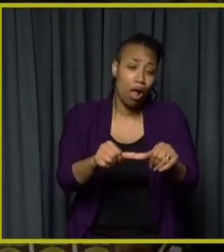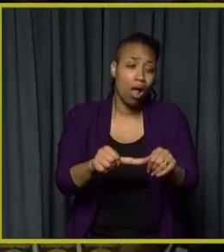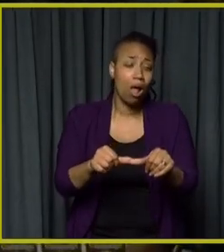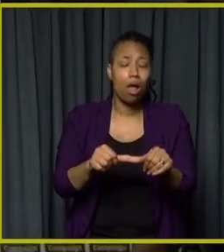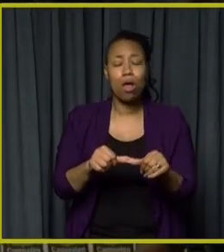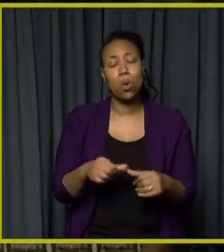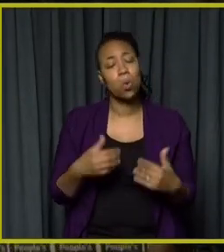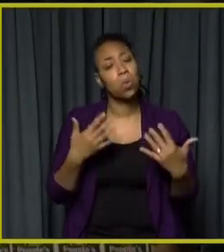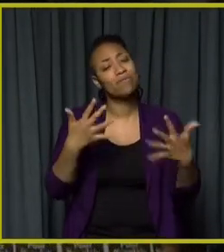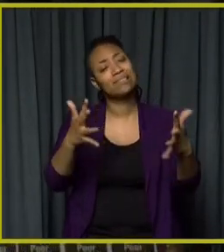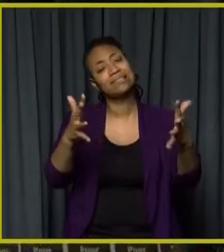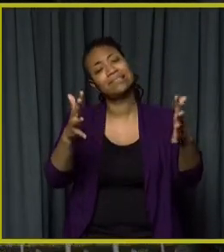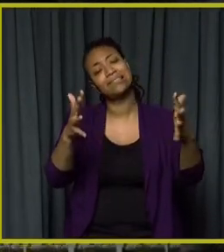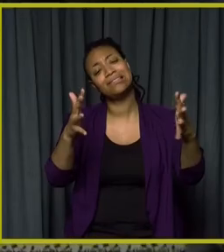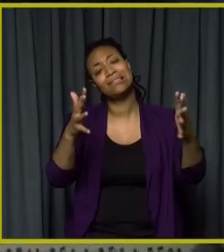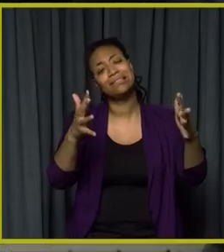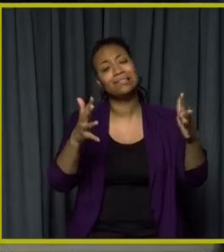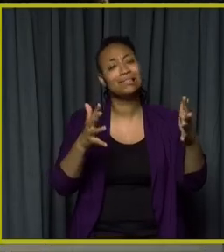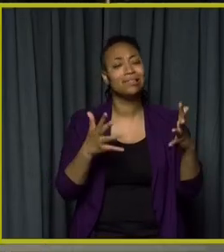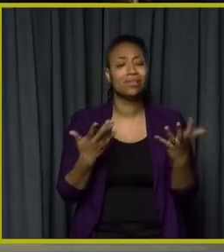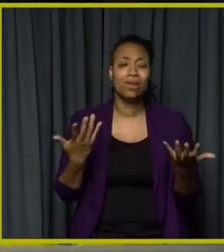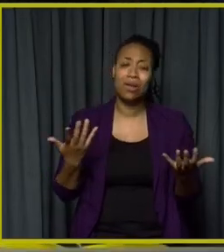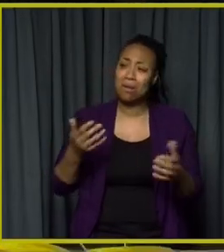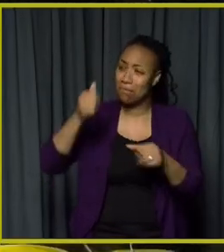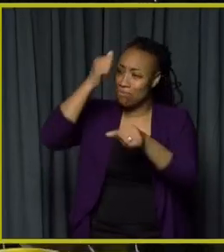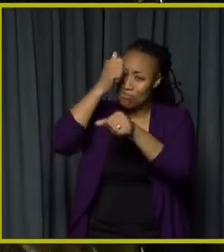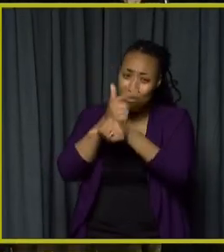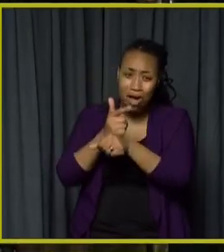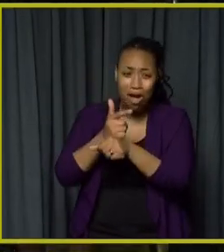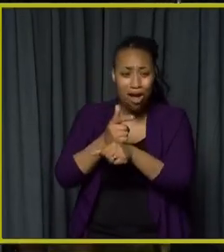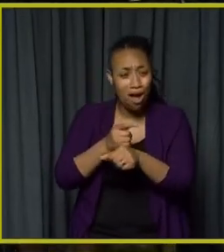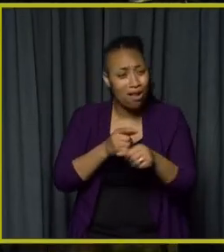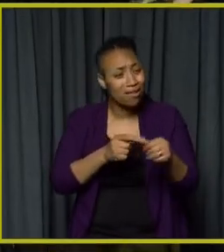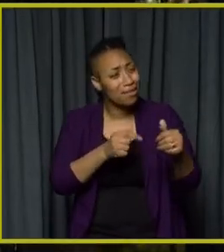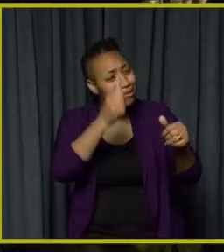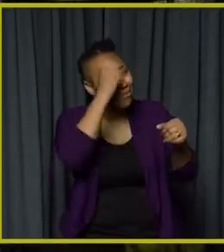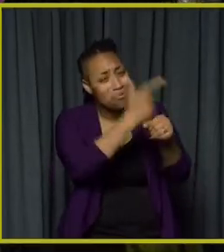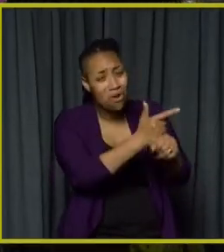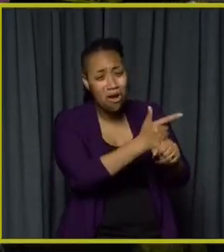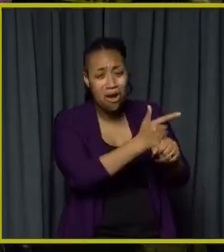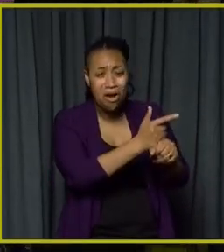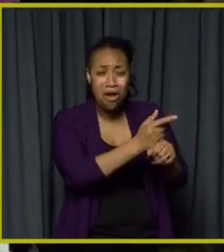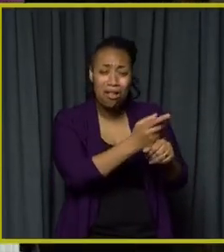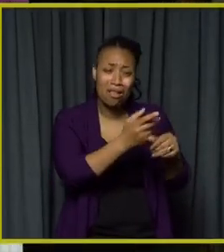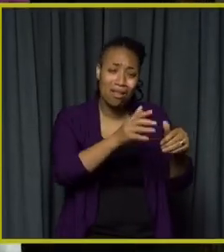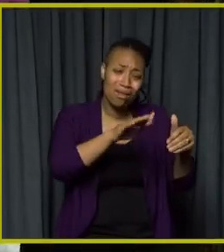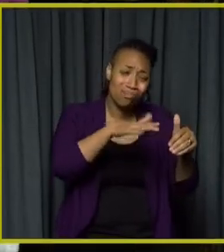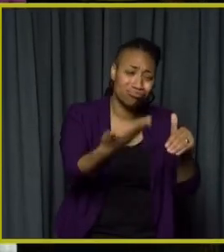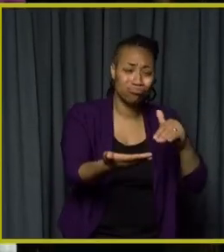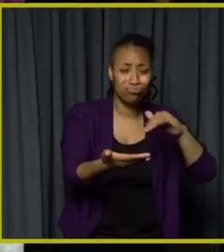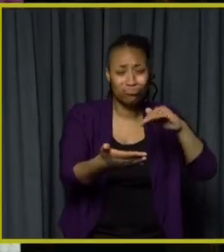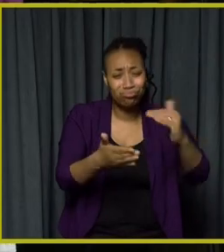Oh, somebody's hurting my brother, and it's gone on.